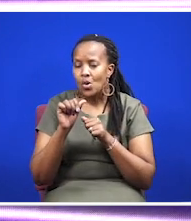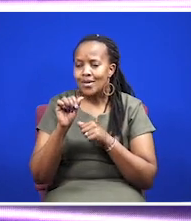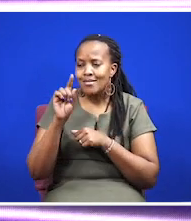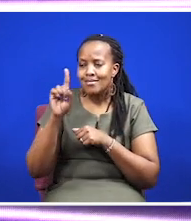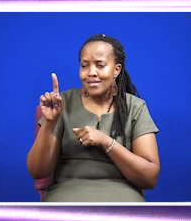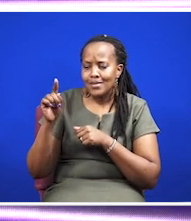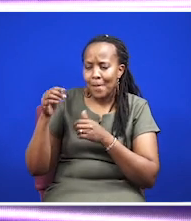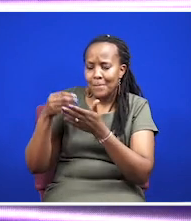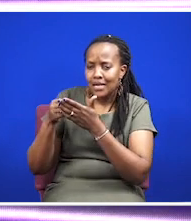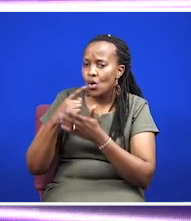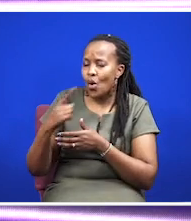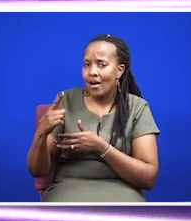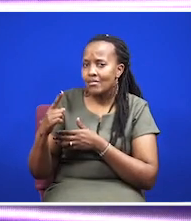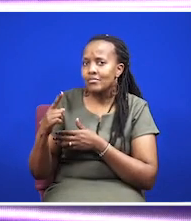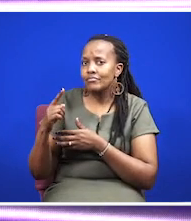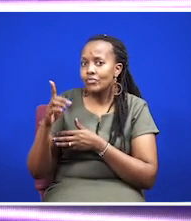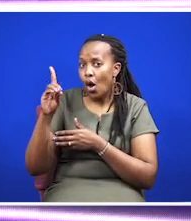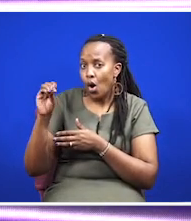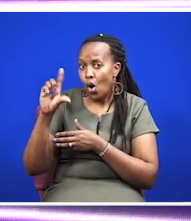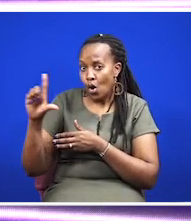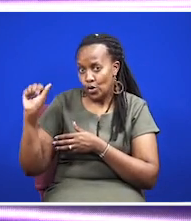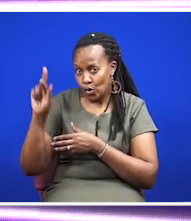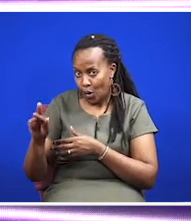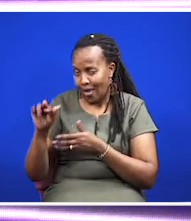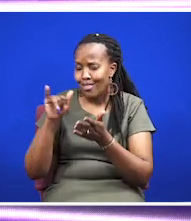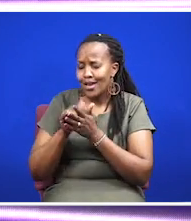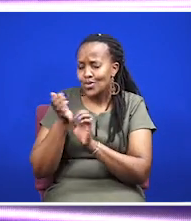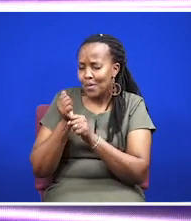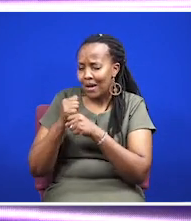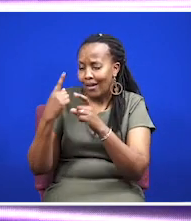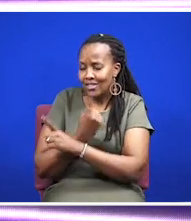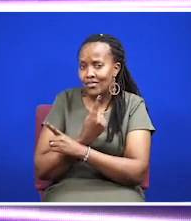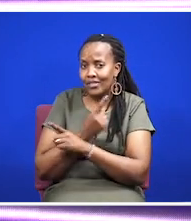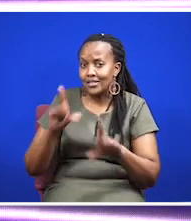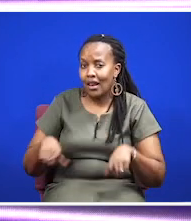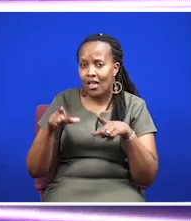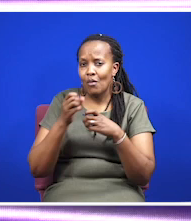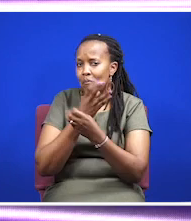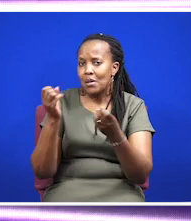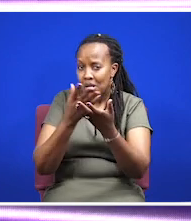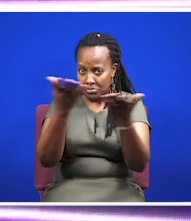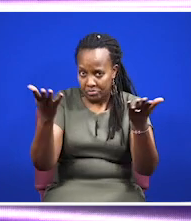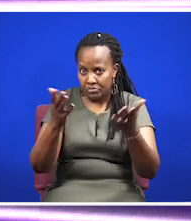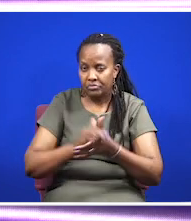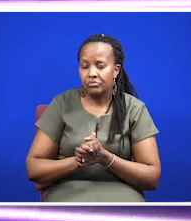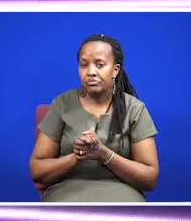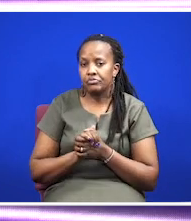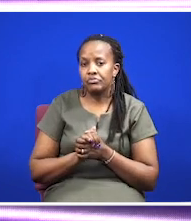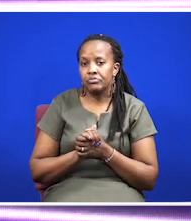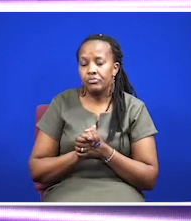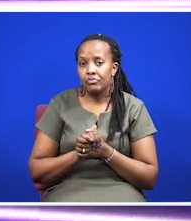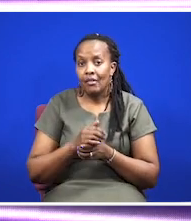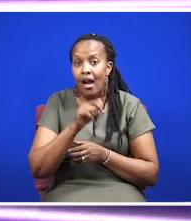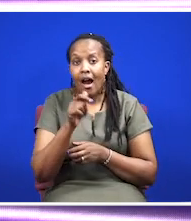$100 word that can make a difference in the lives of so many of us. Asaph, who is